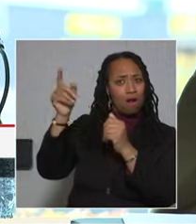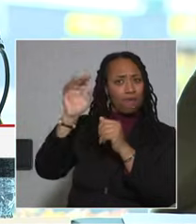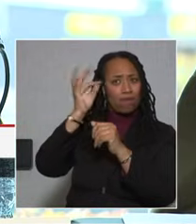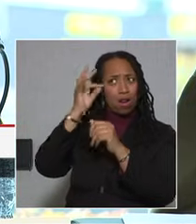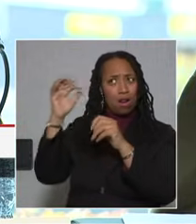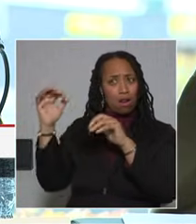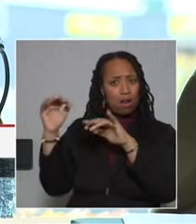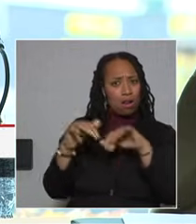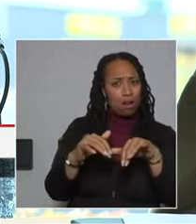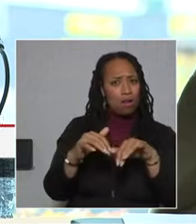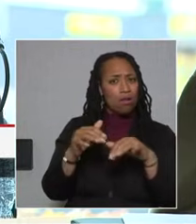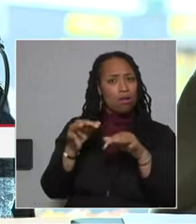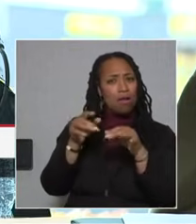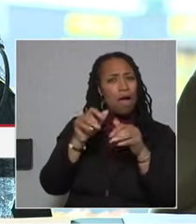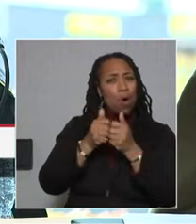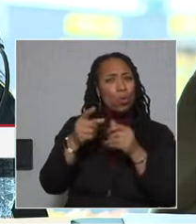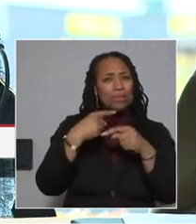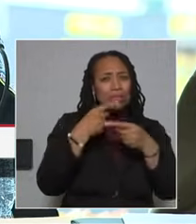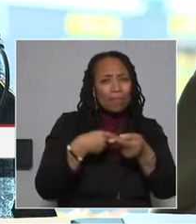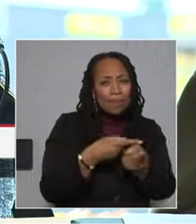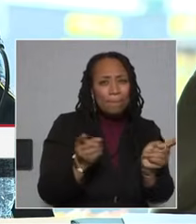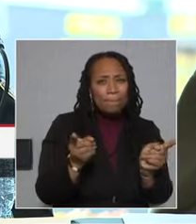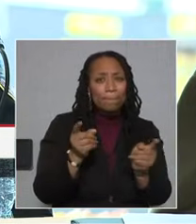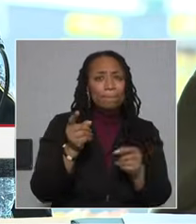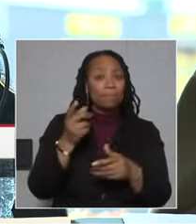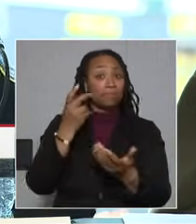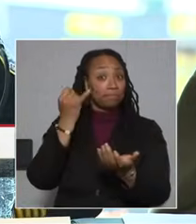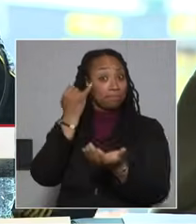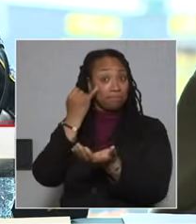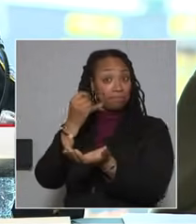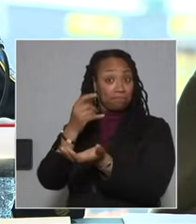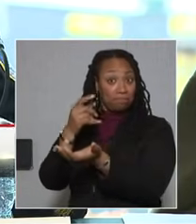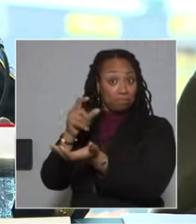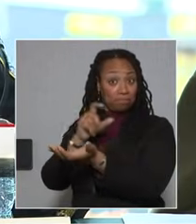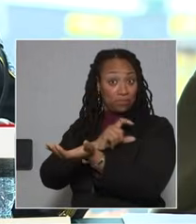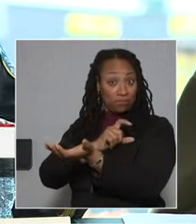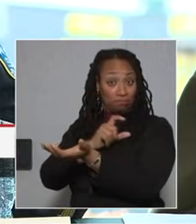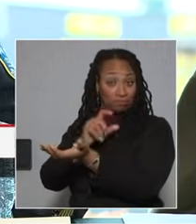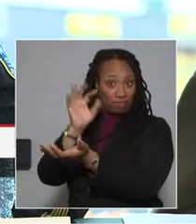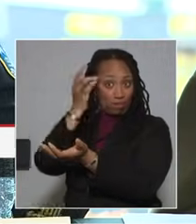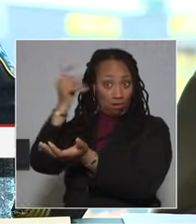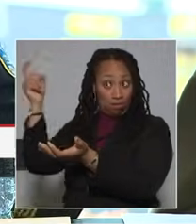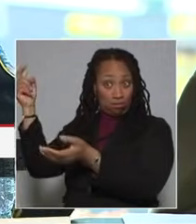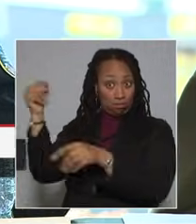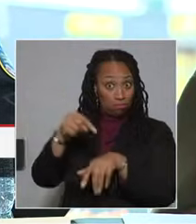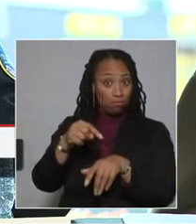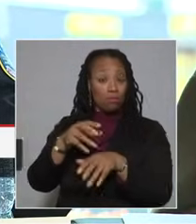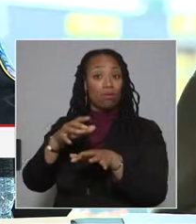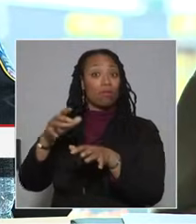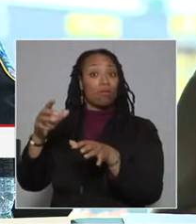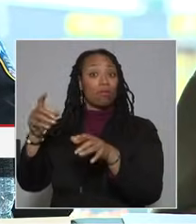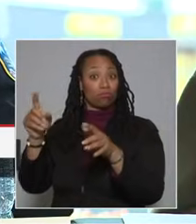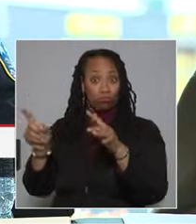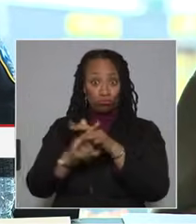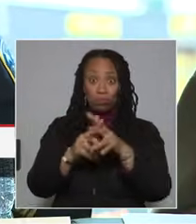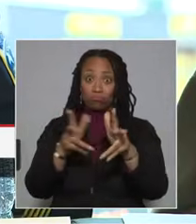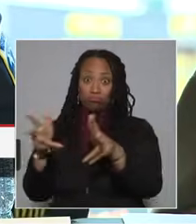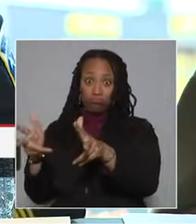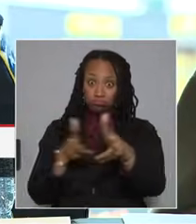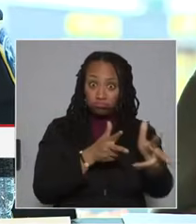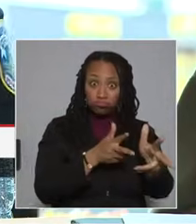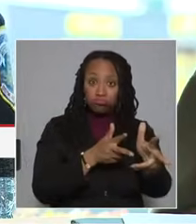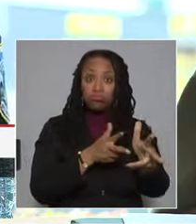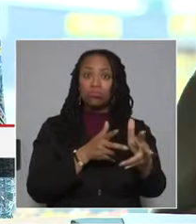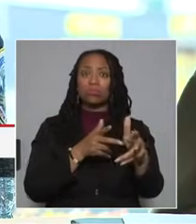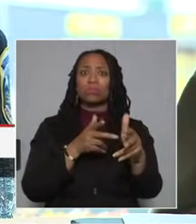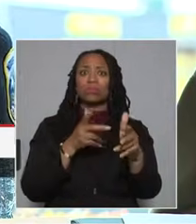immigration officers want to step in, a traffic stop, and then what advice you would give the next interim police chief. I don't